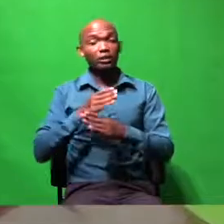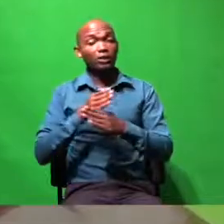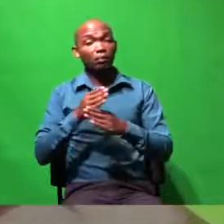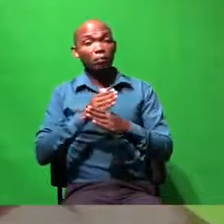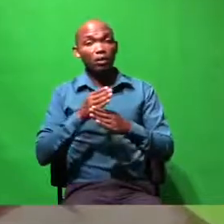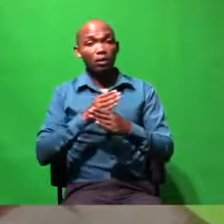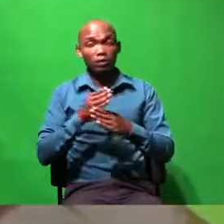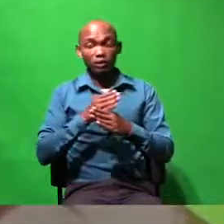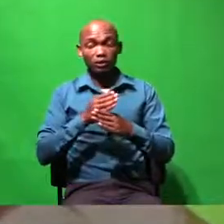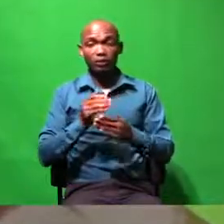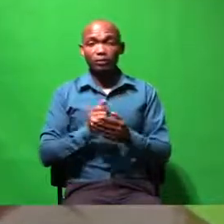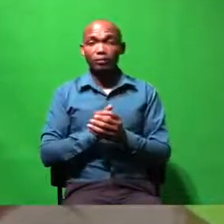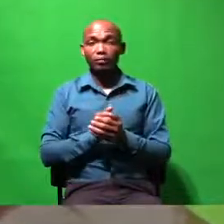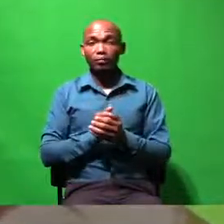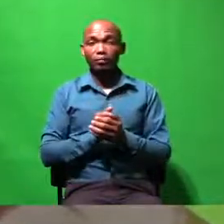about